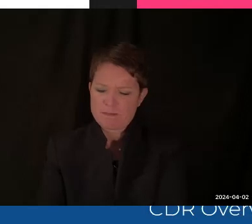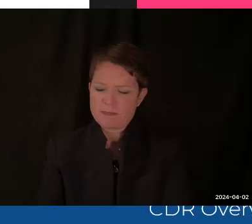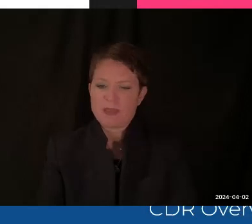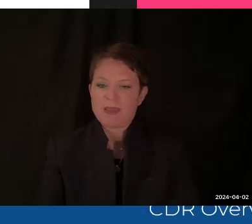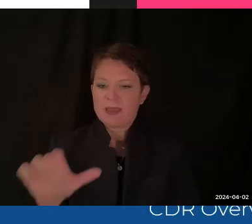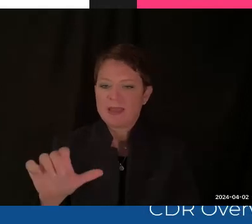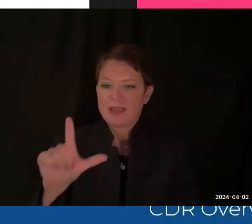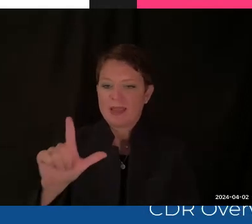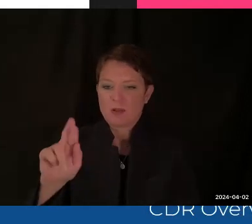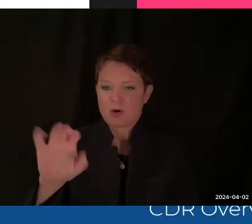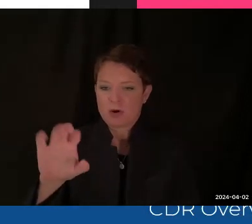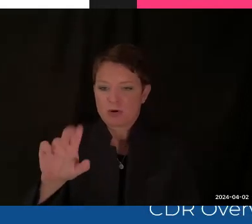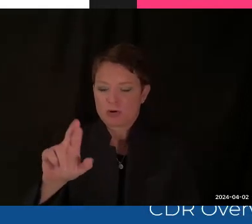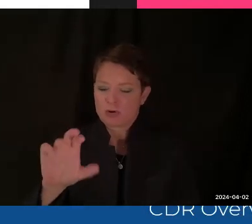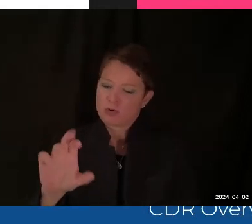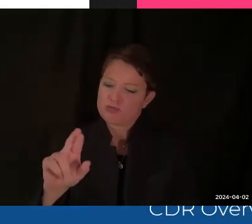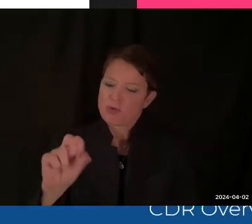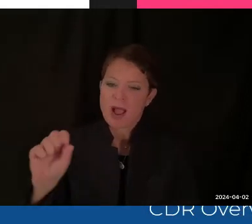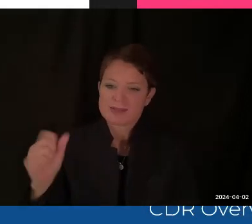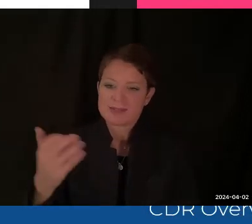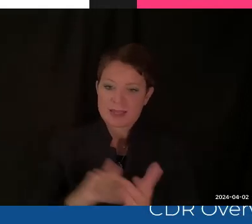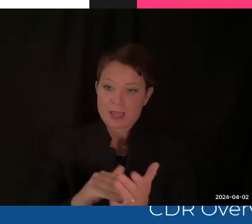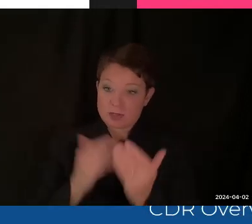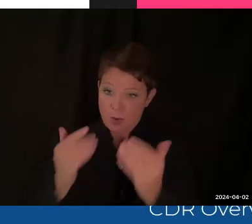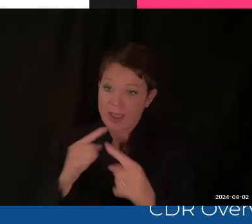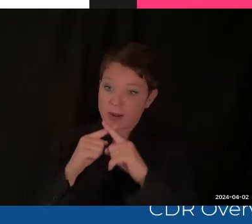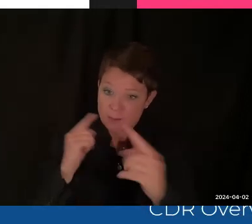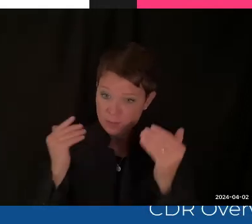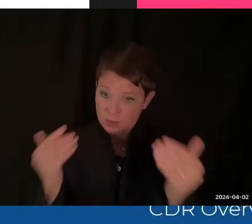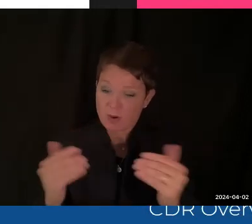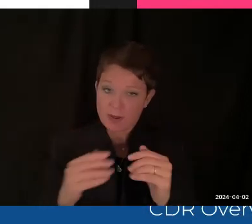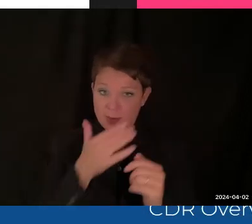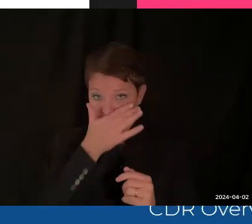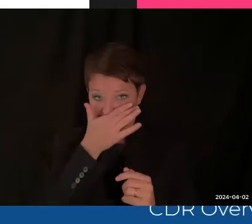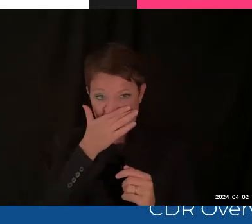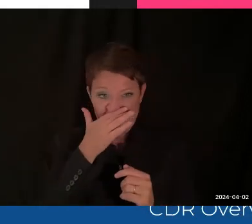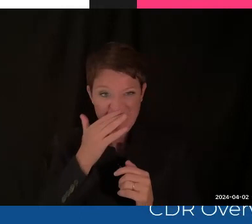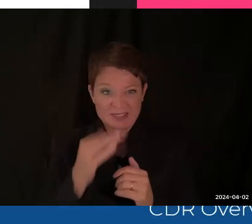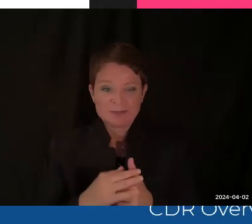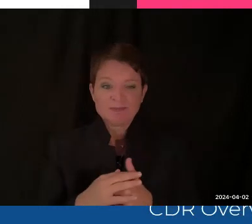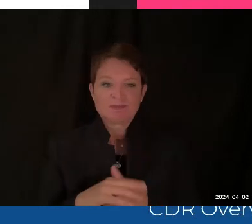their mic should be working. LR Cross, you should be able to unmute.